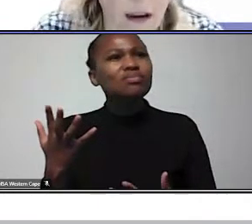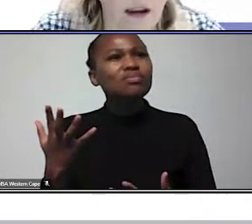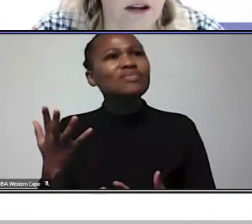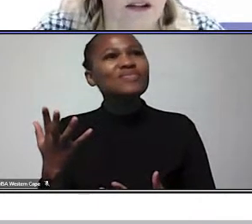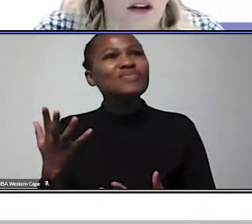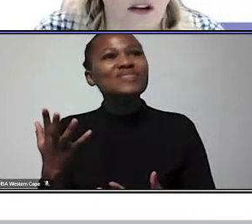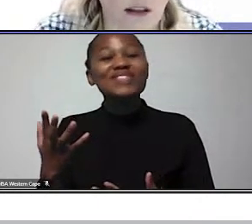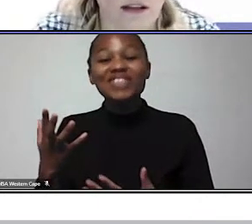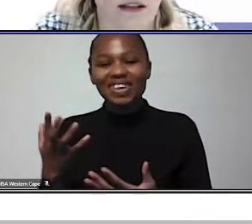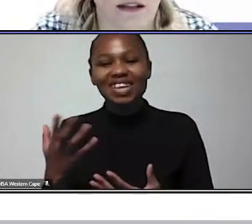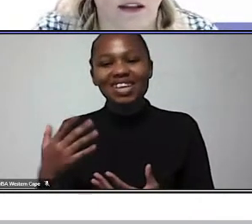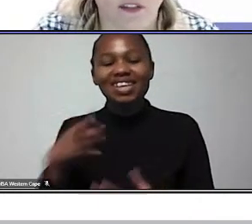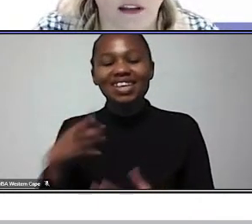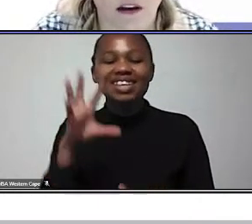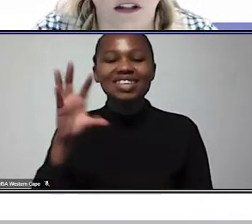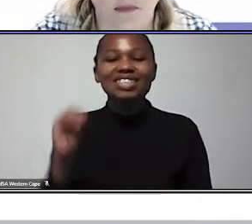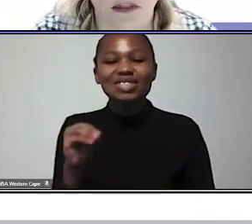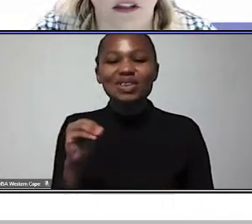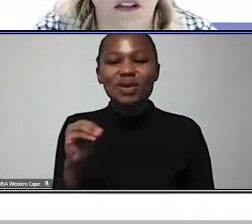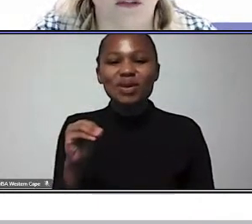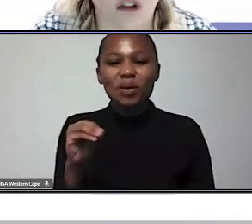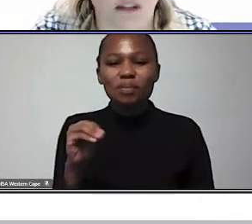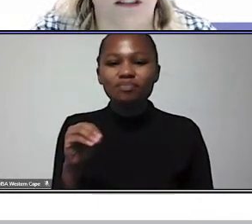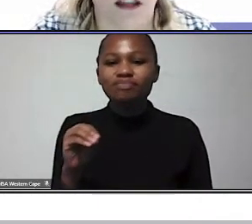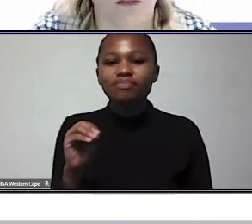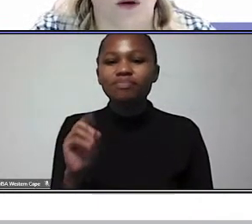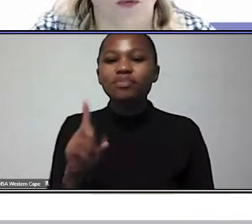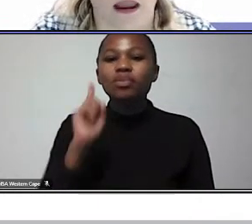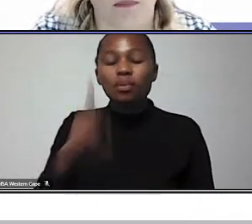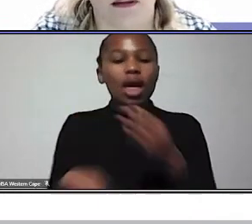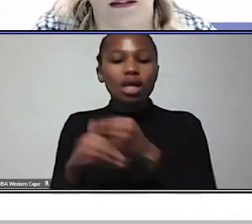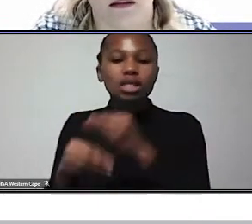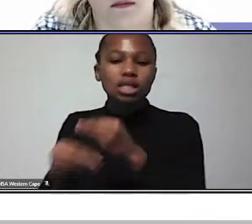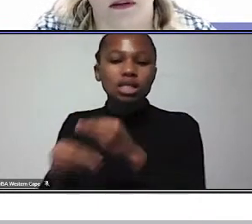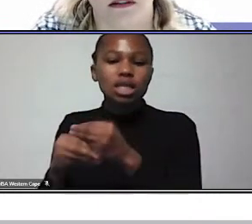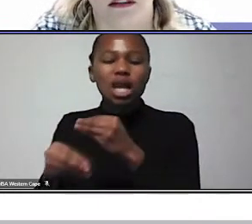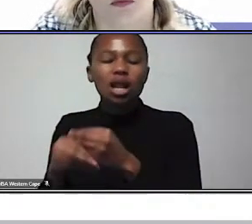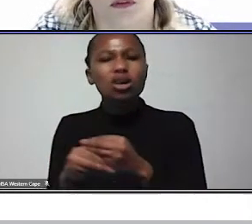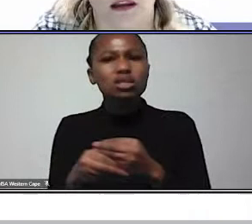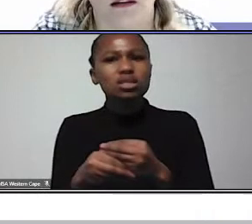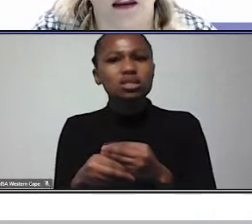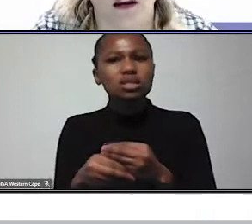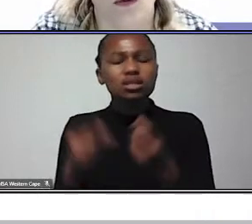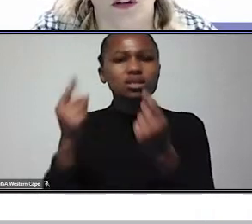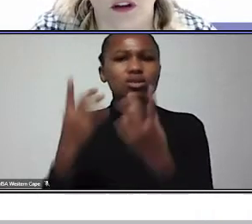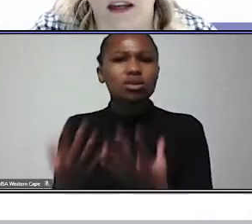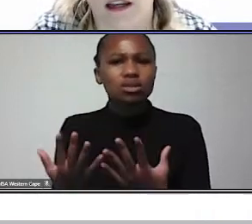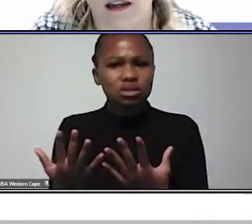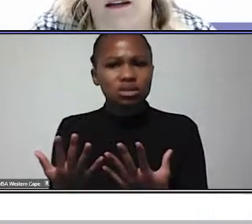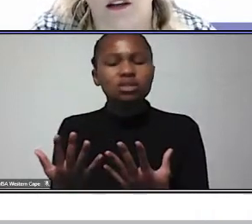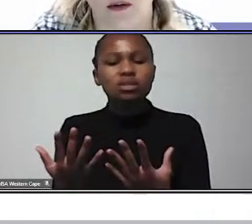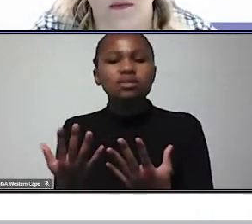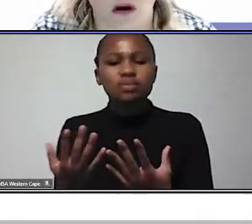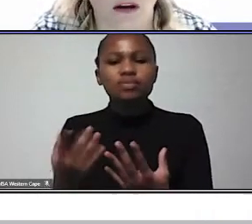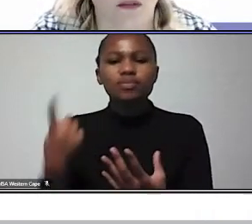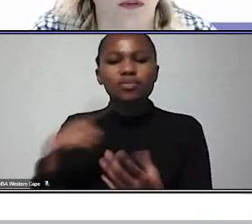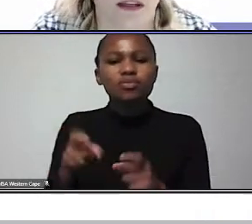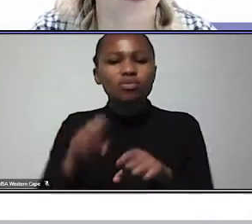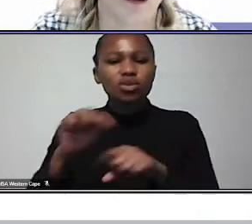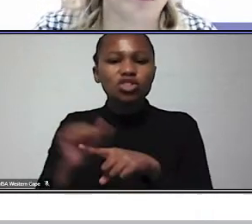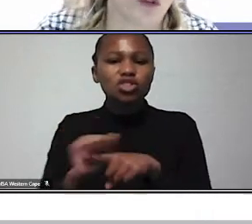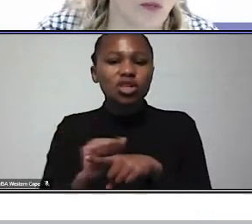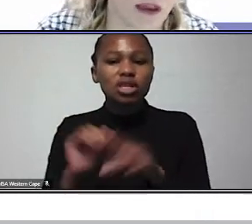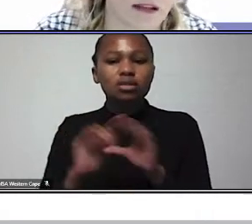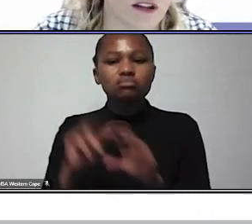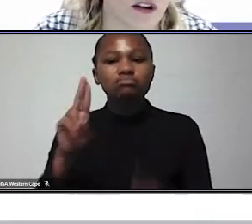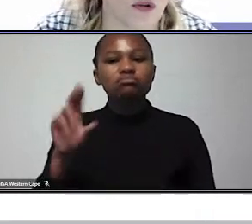se. So there's definitely going to be additional costs. And what will happen is that the businesses will then, who are trading in the US market, will then